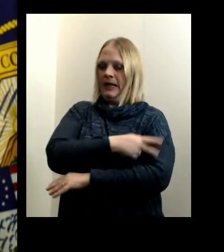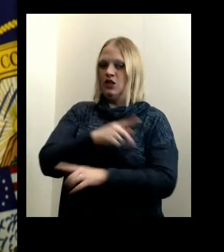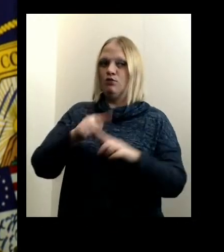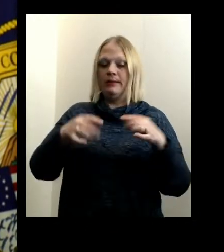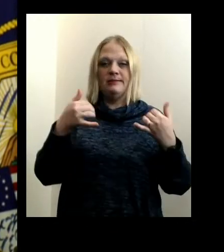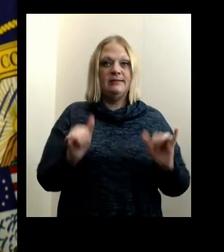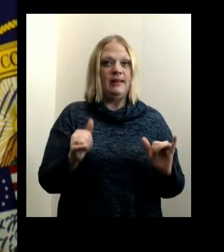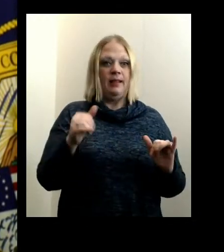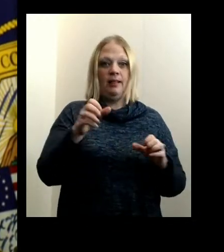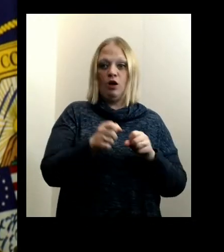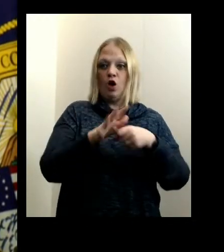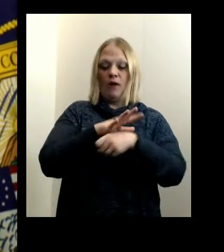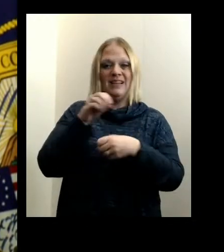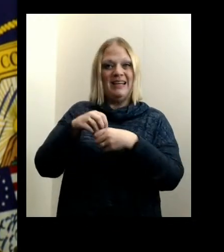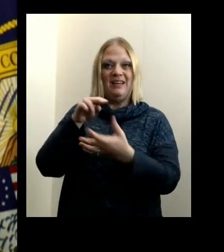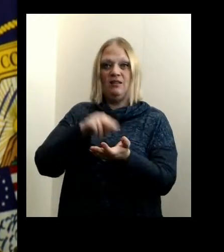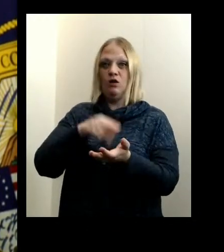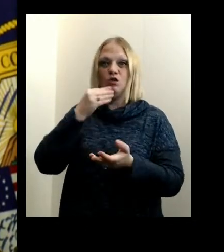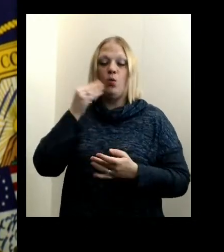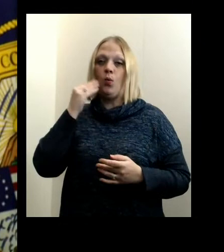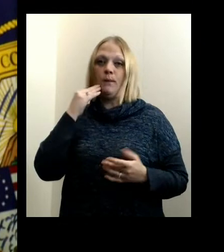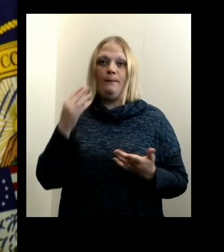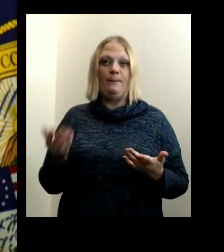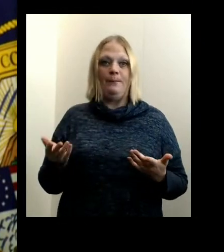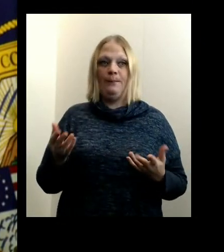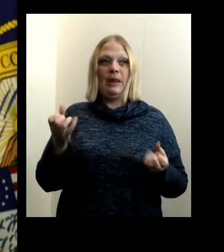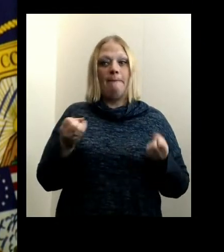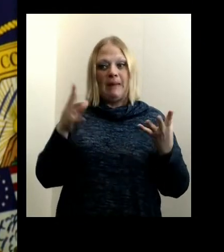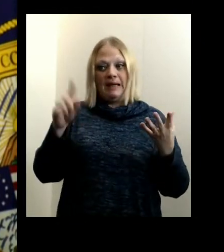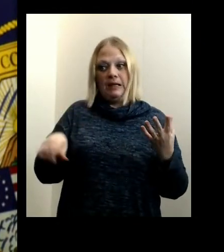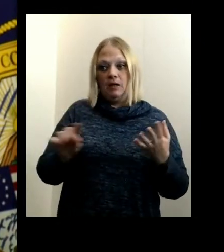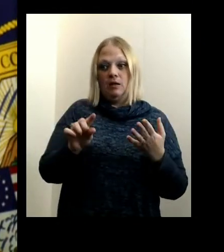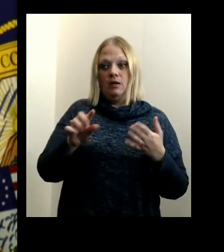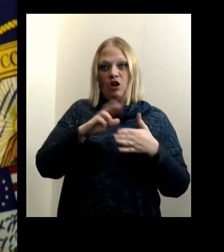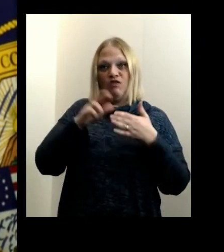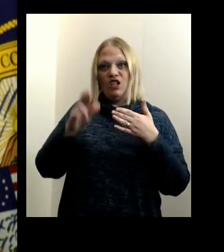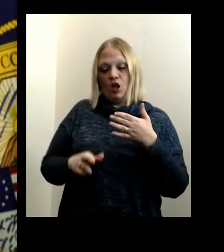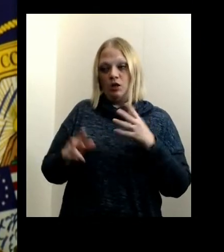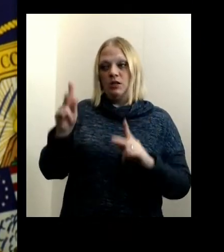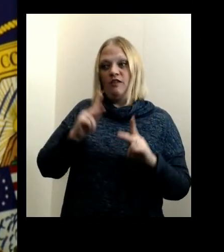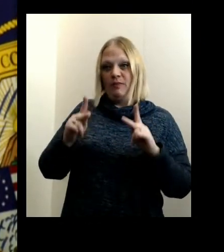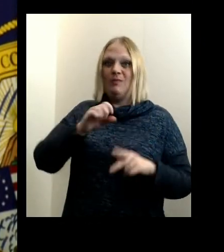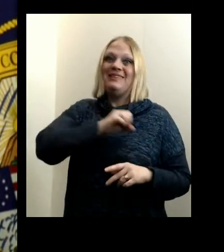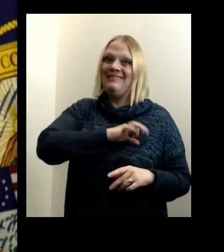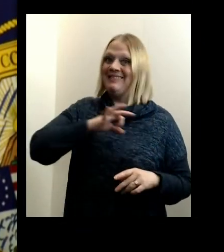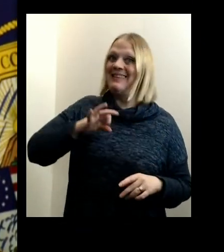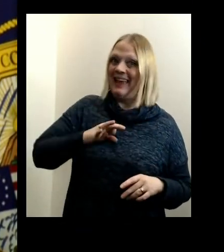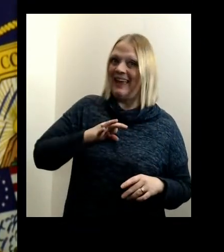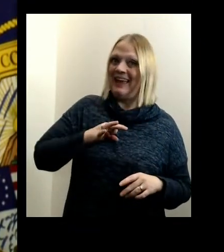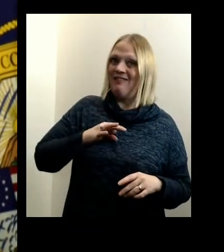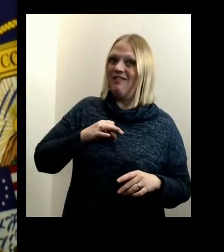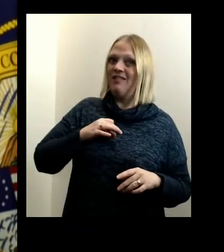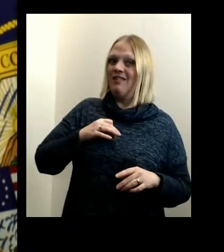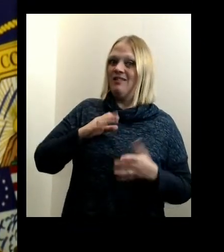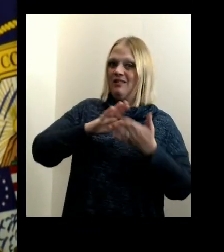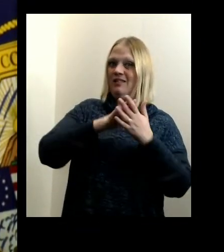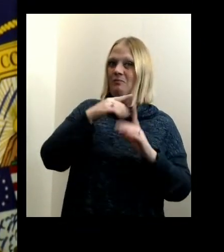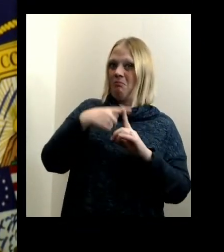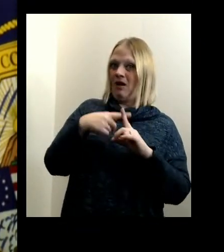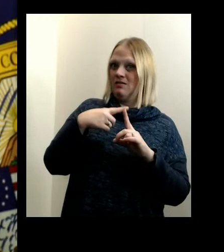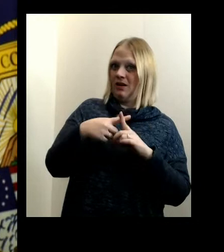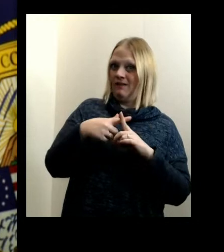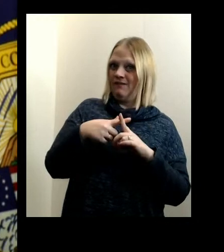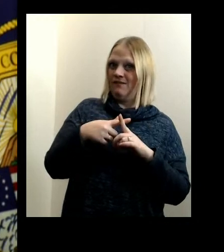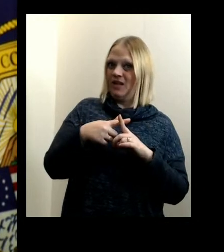still COVID cases in nursing homes, and many of those are as a result of individuals, staff members who tested positive,